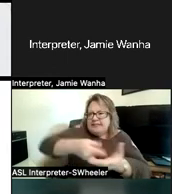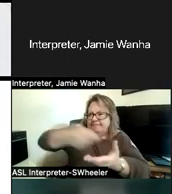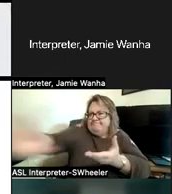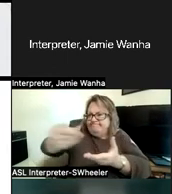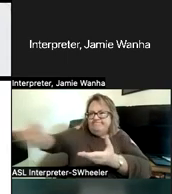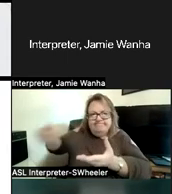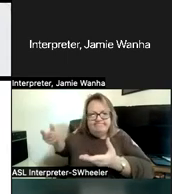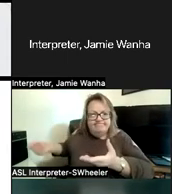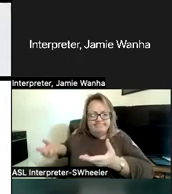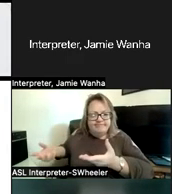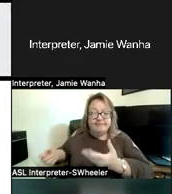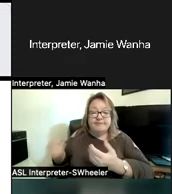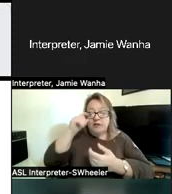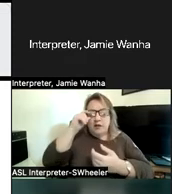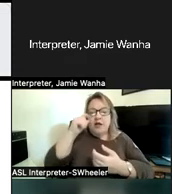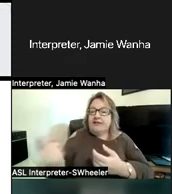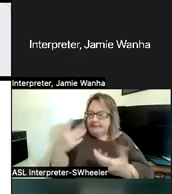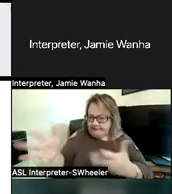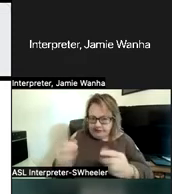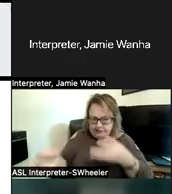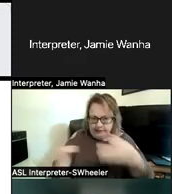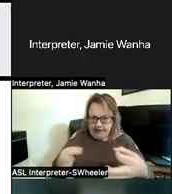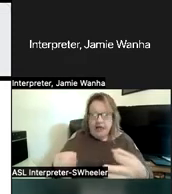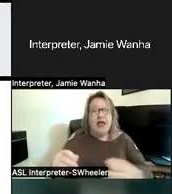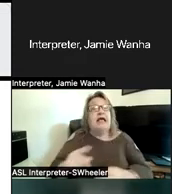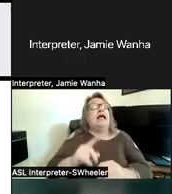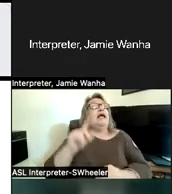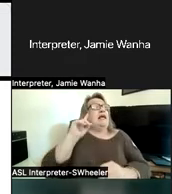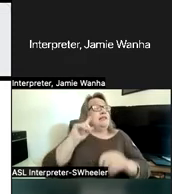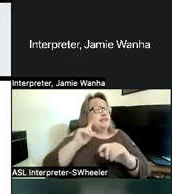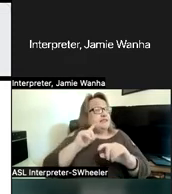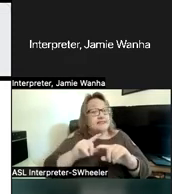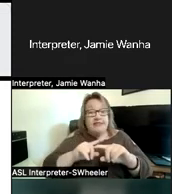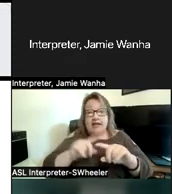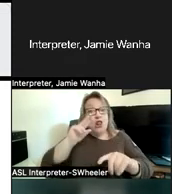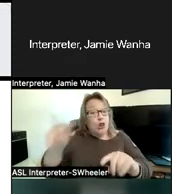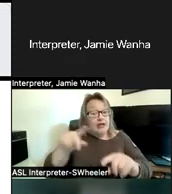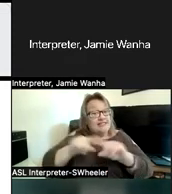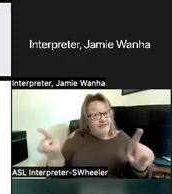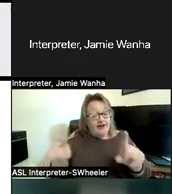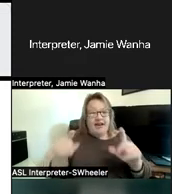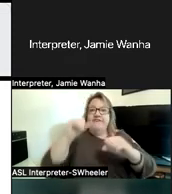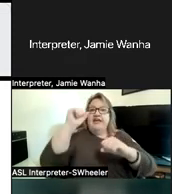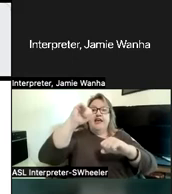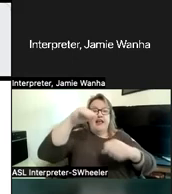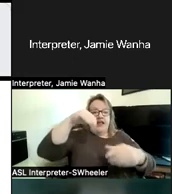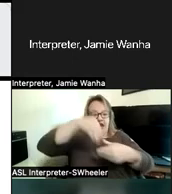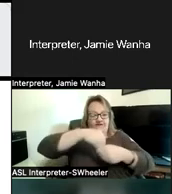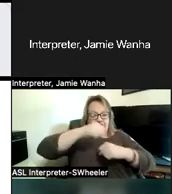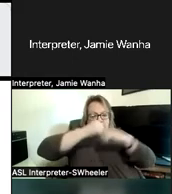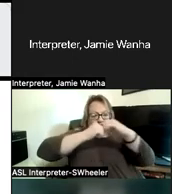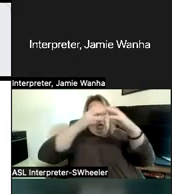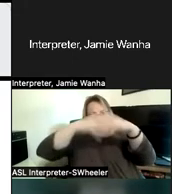So as they painted already, that could look really different since infrastructure shuts down. The